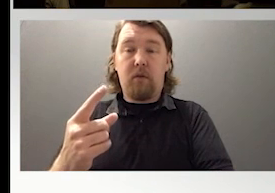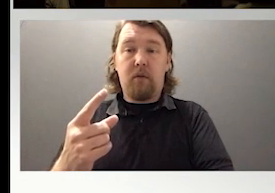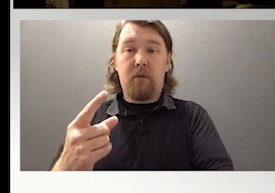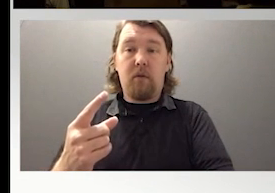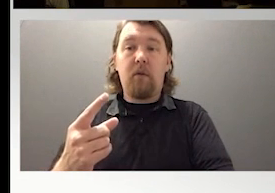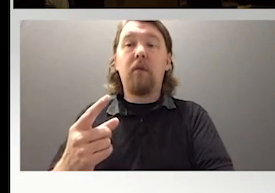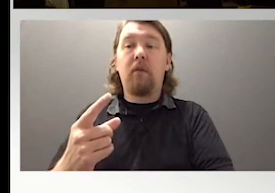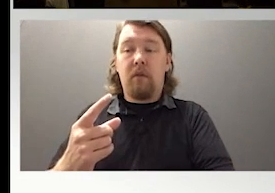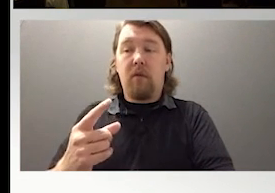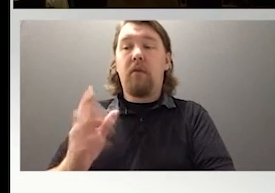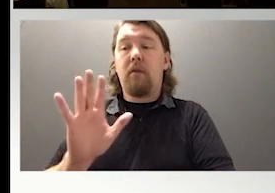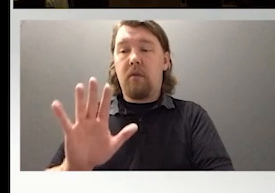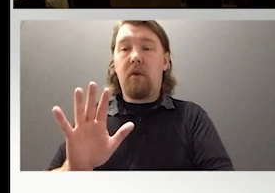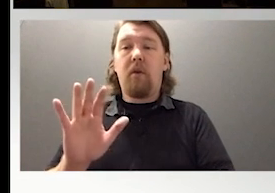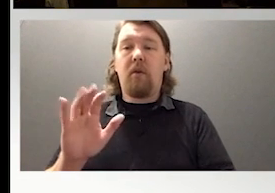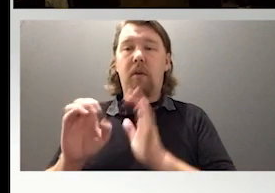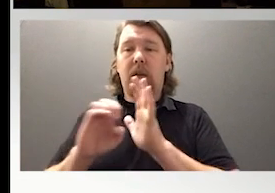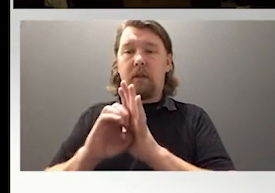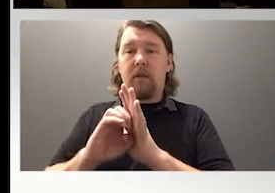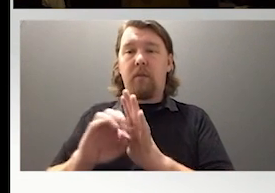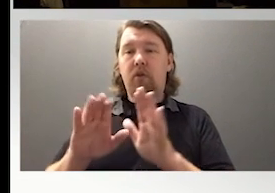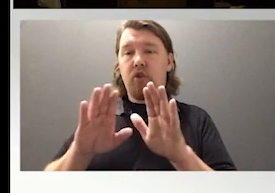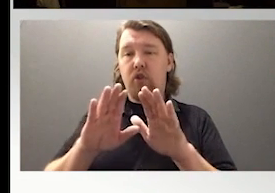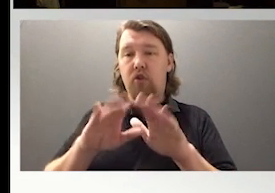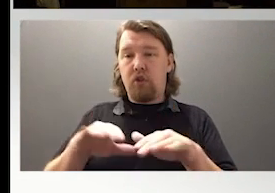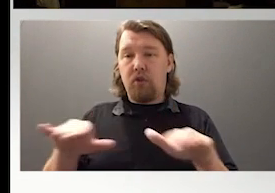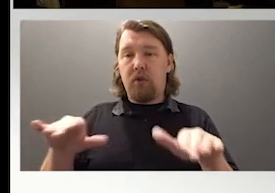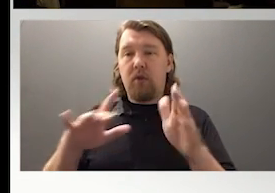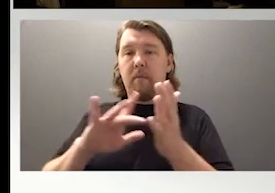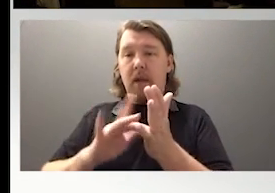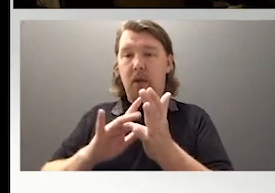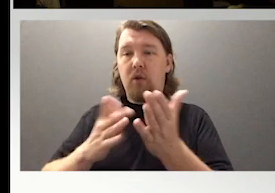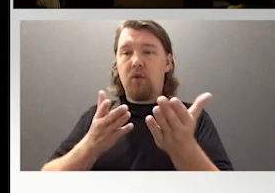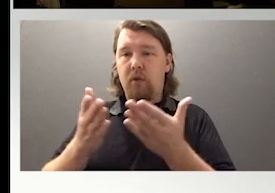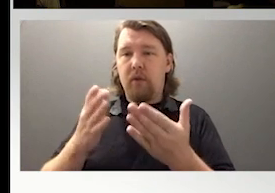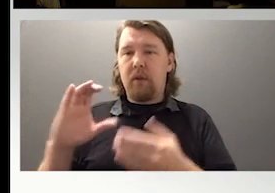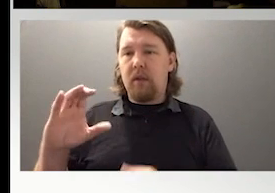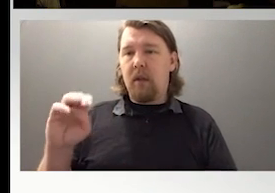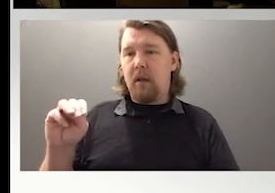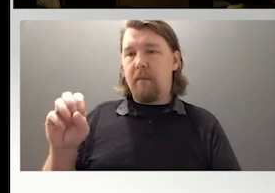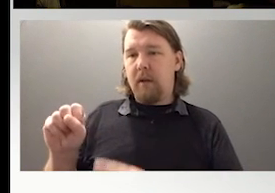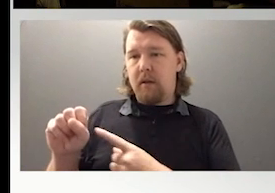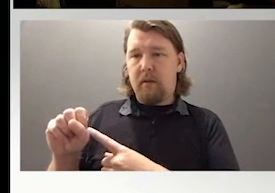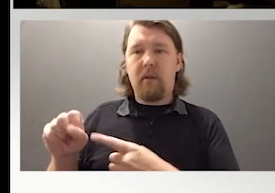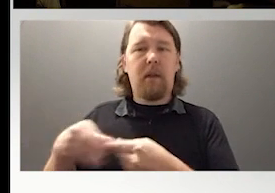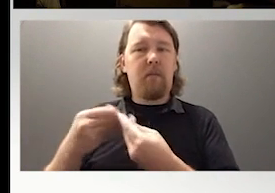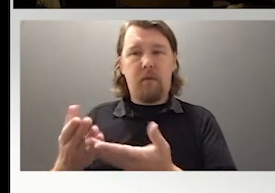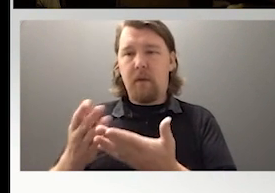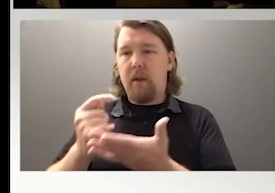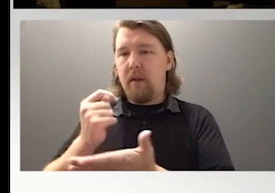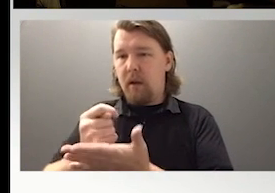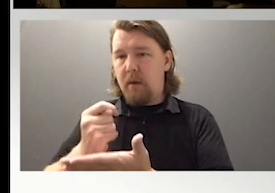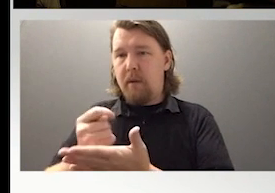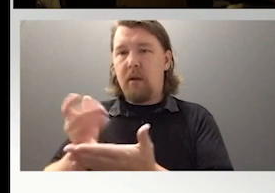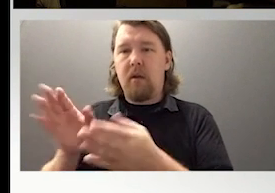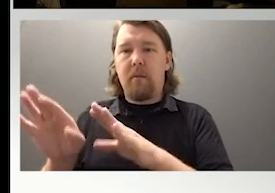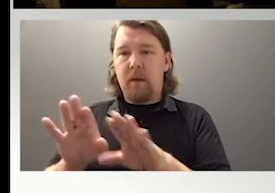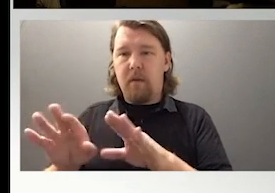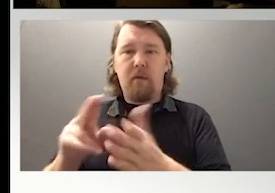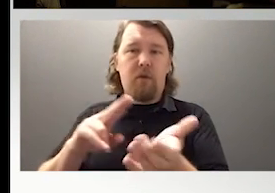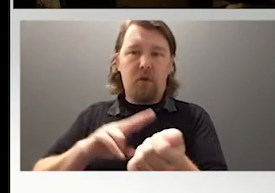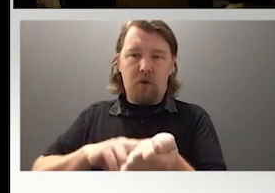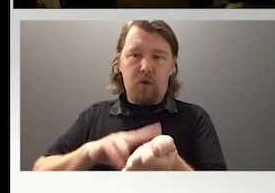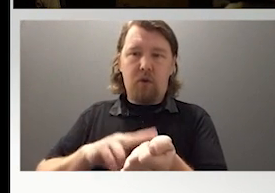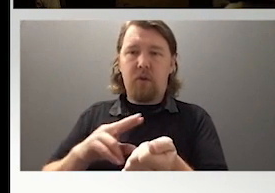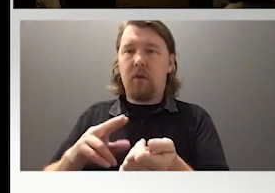first. So, for example, with Children's Medical Services, they provide therapies or behavior or nursing